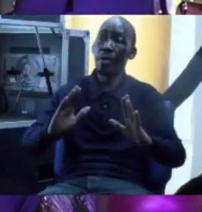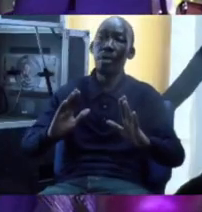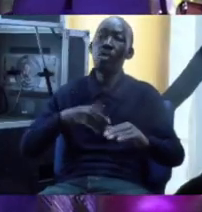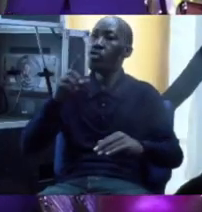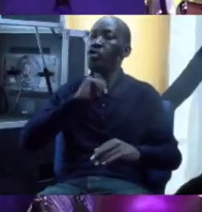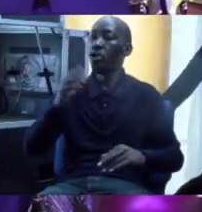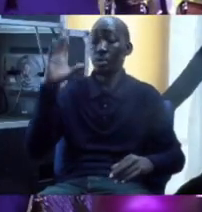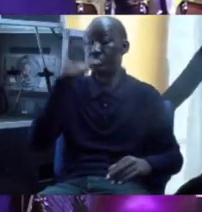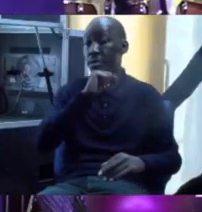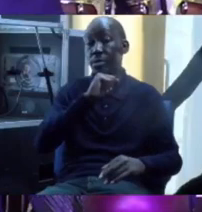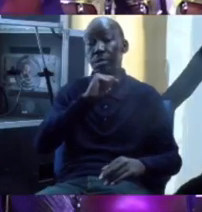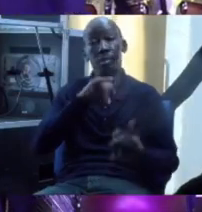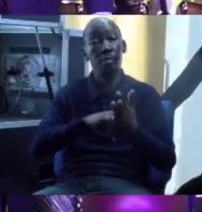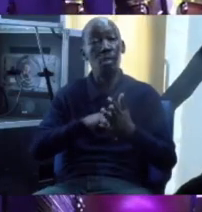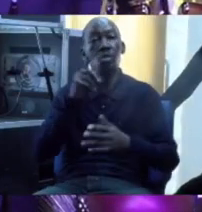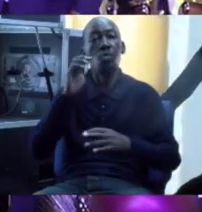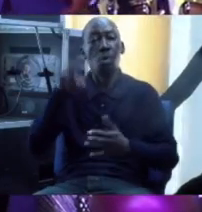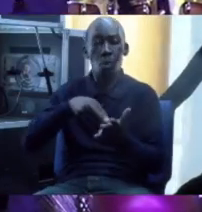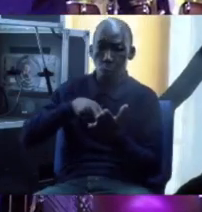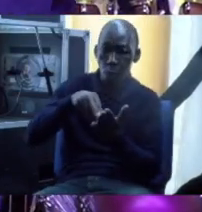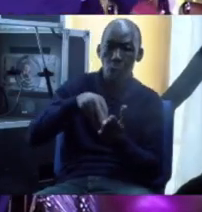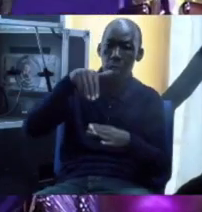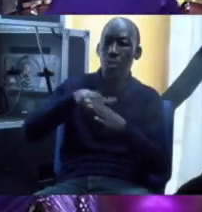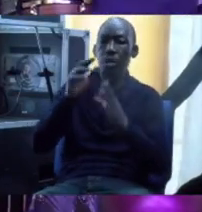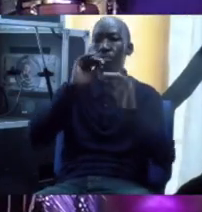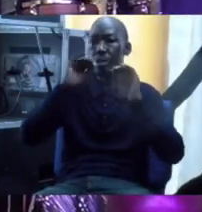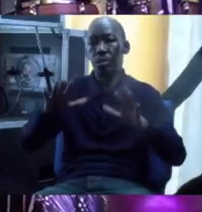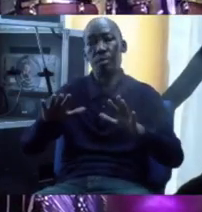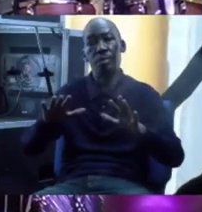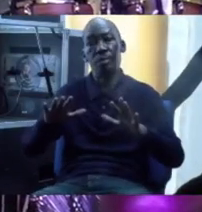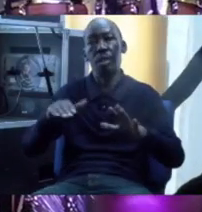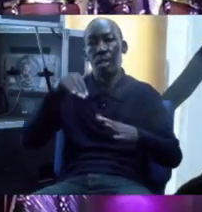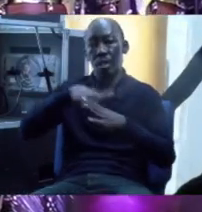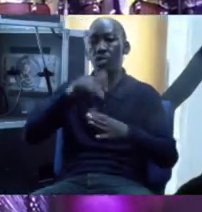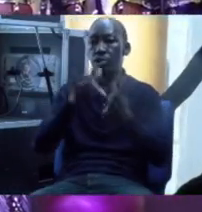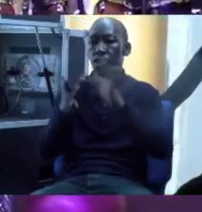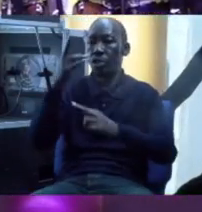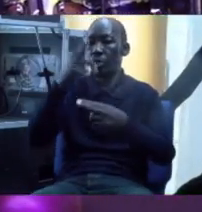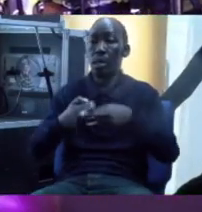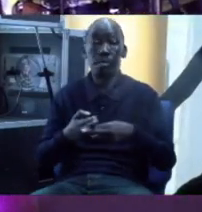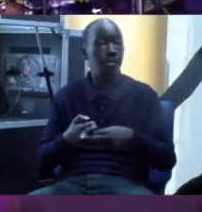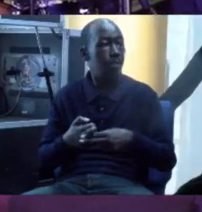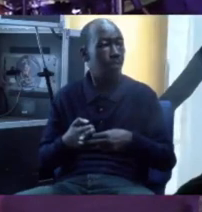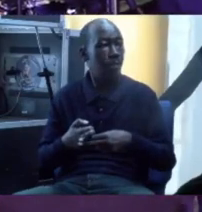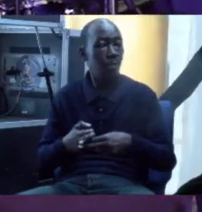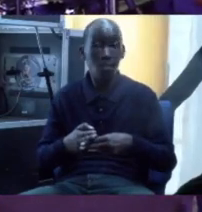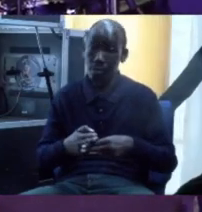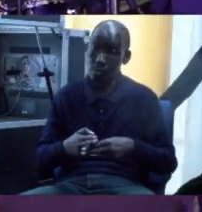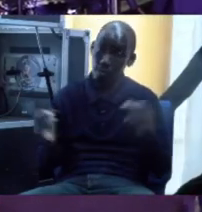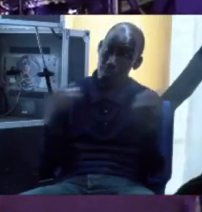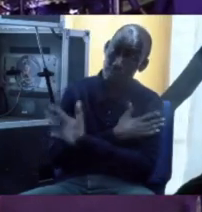not miss it. Hautaikosa. You shall walk into utatembea it. Utatembea ndani yake. In Jesus name. Katika jina la Yesu.